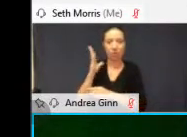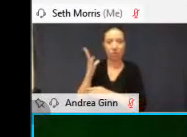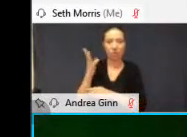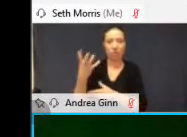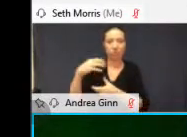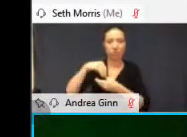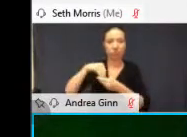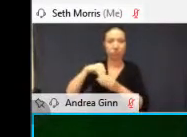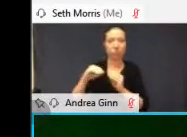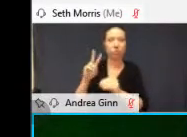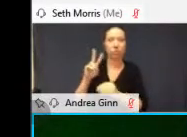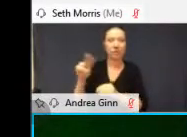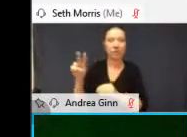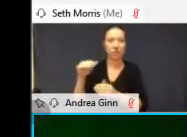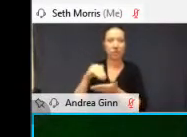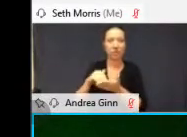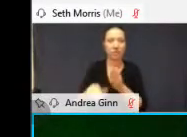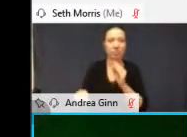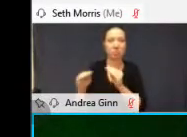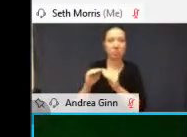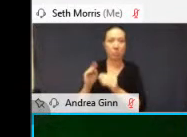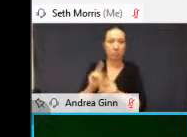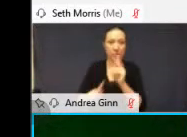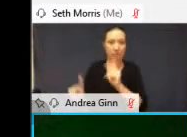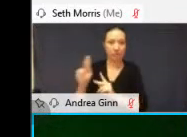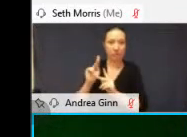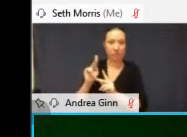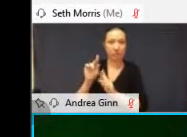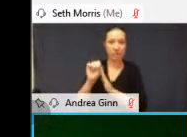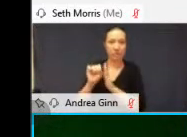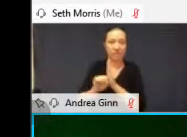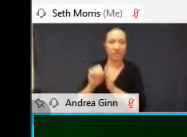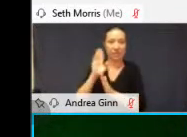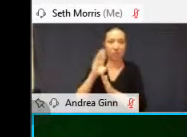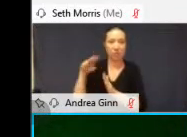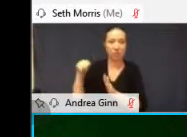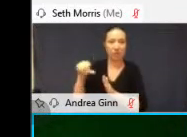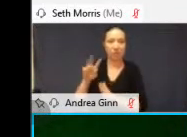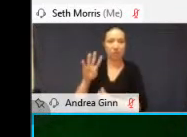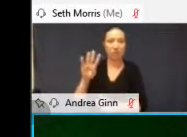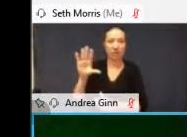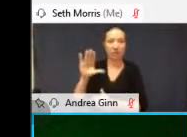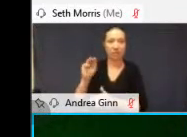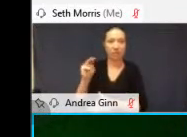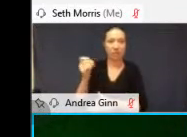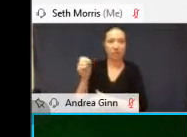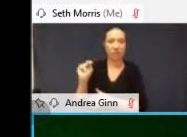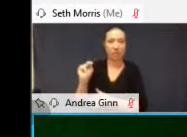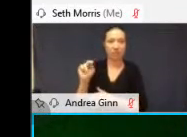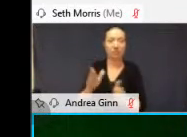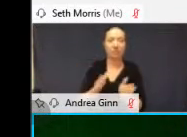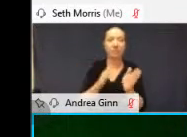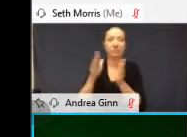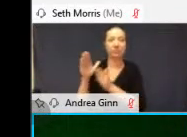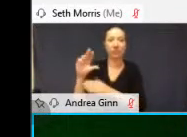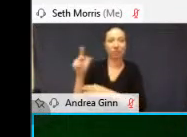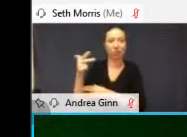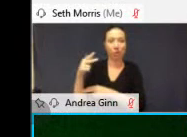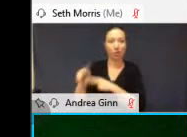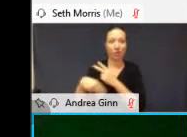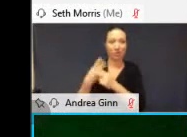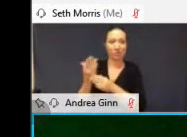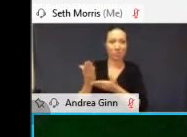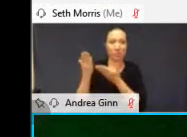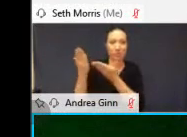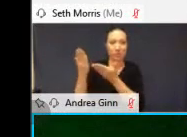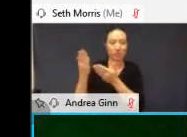insured people, and it would cost the state $45 million. Under the third version of this set of